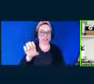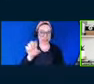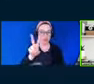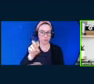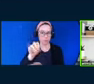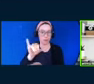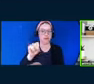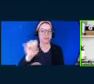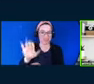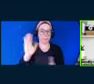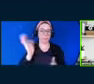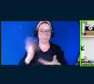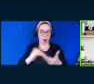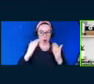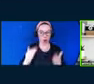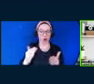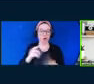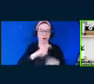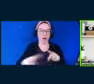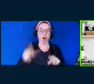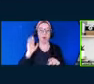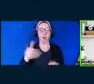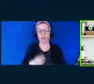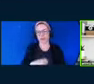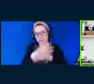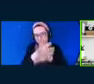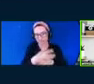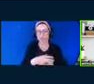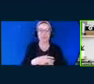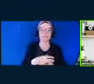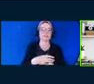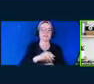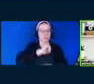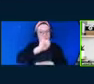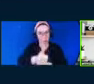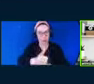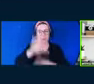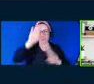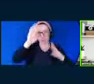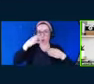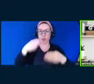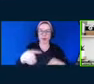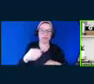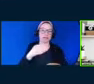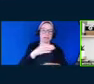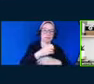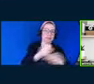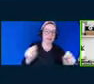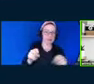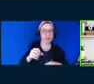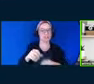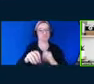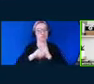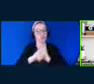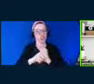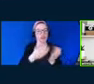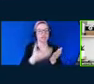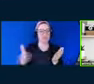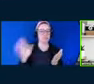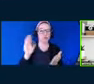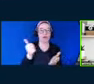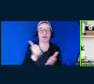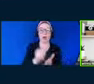is going to be in a webinar format focused on safety and security measures that private nonprofit and faith-based organizations can